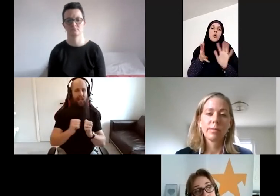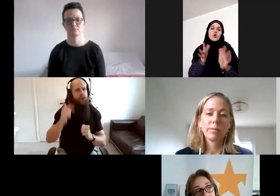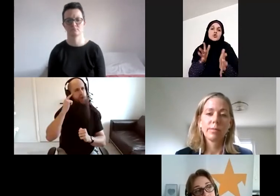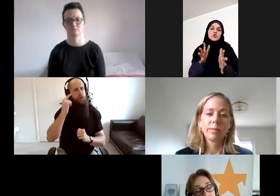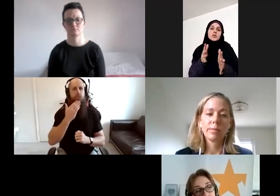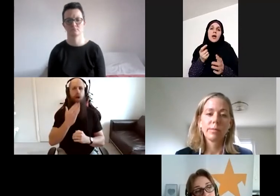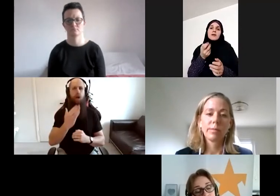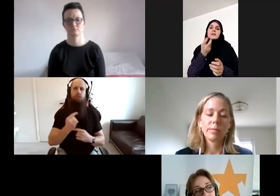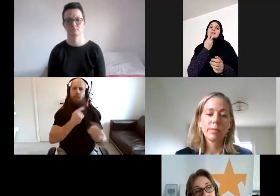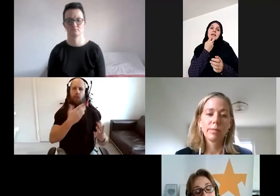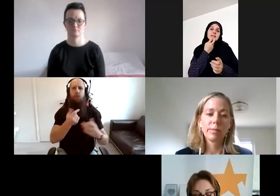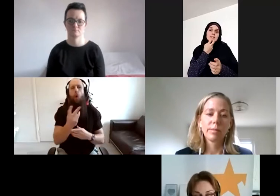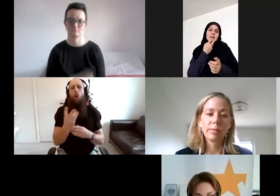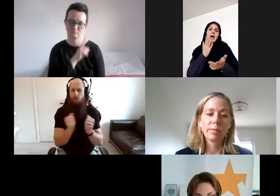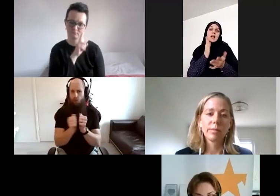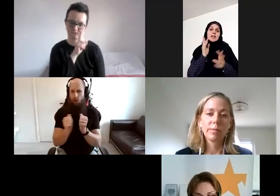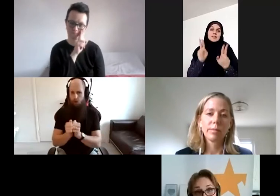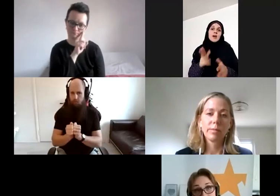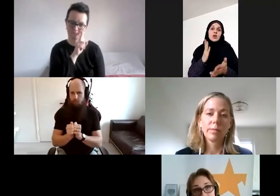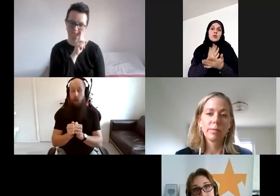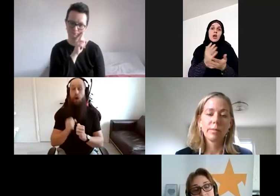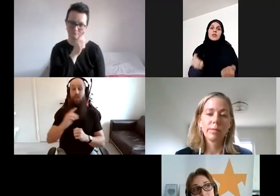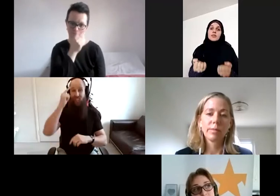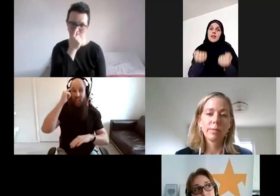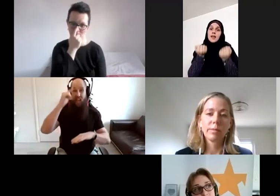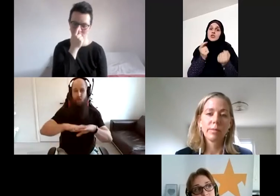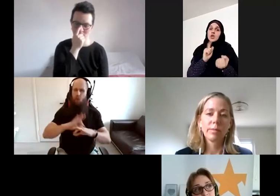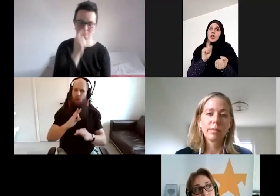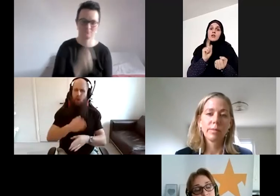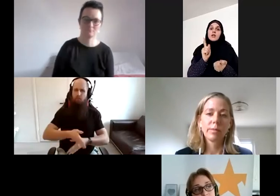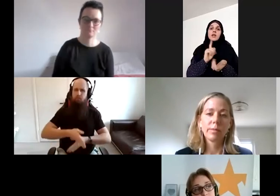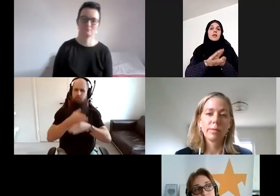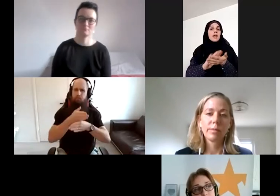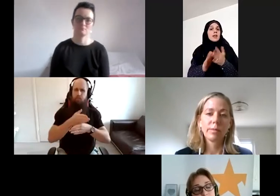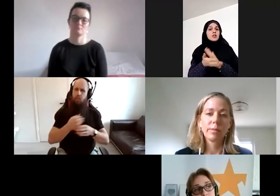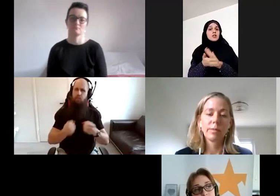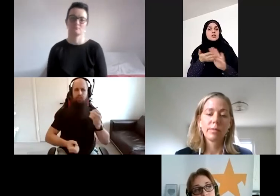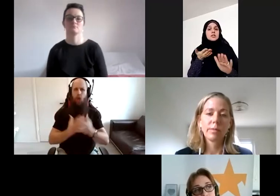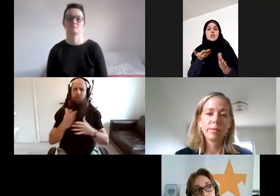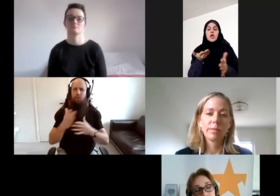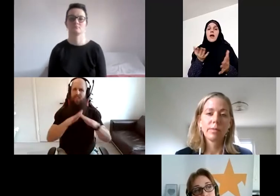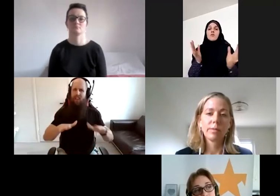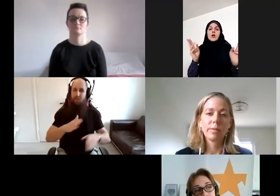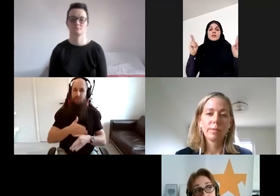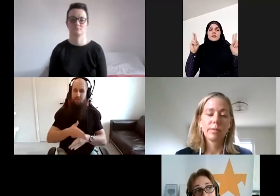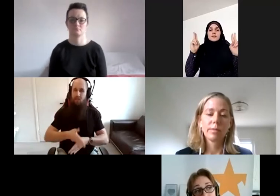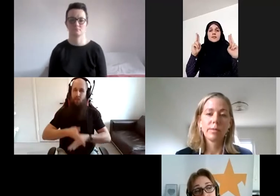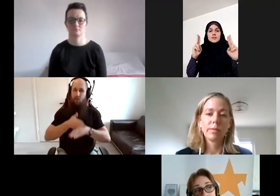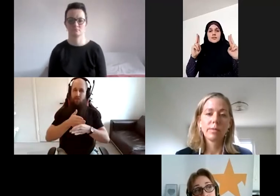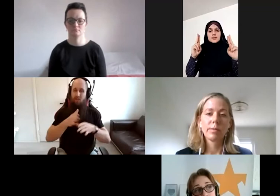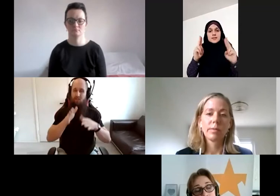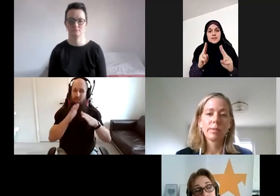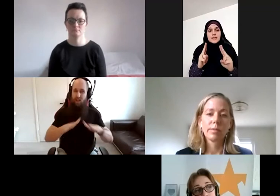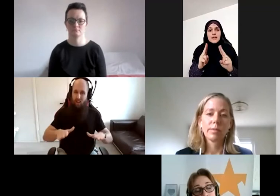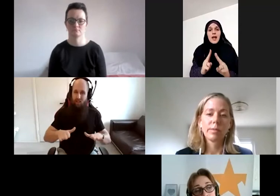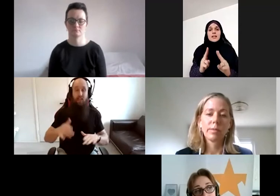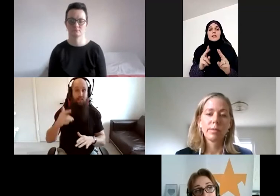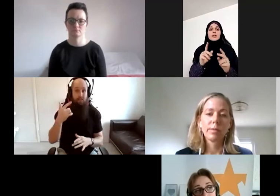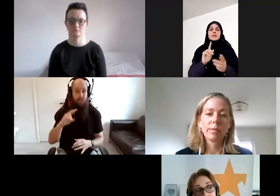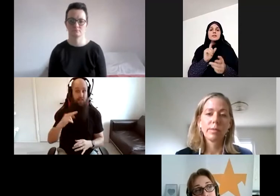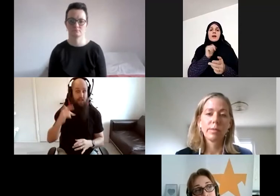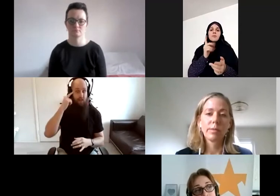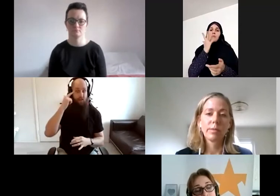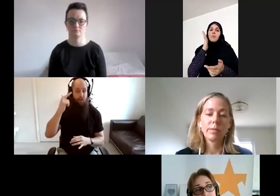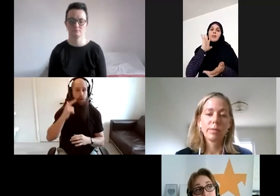things. If you think about peace building, I believe that the work of